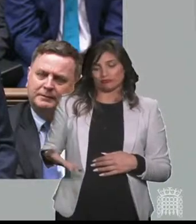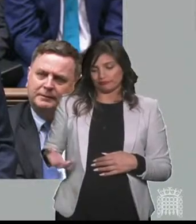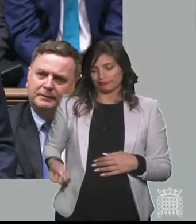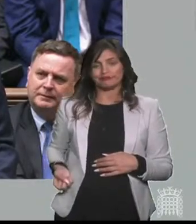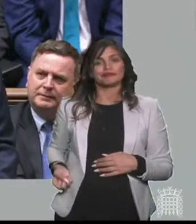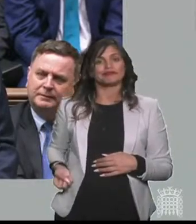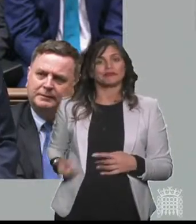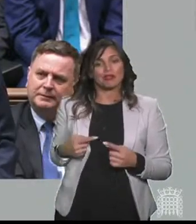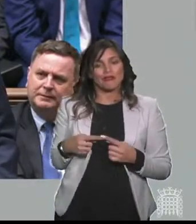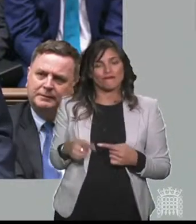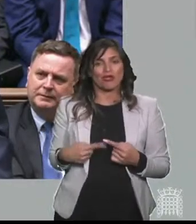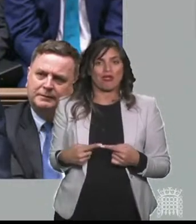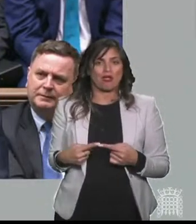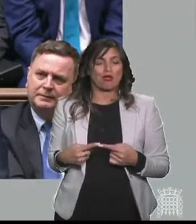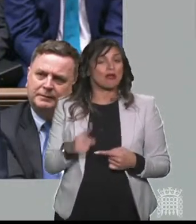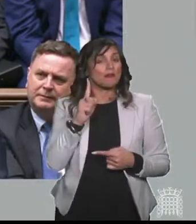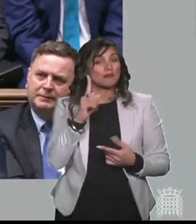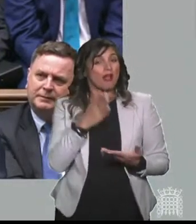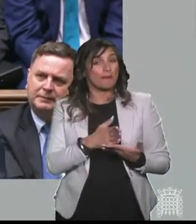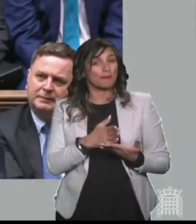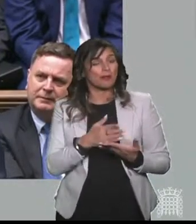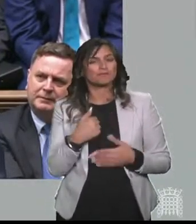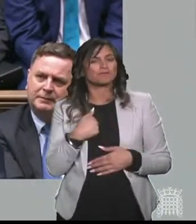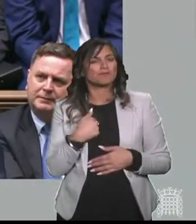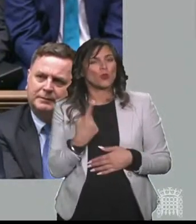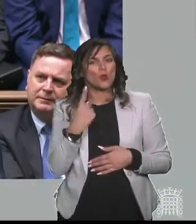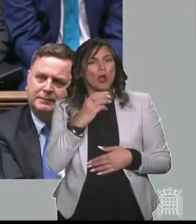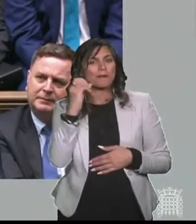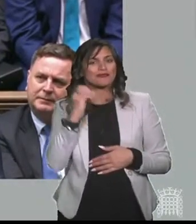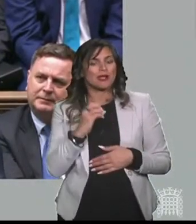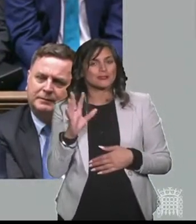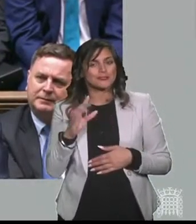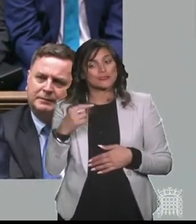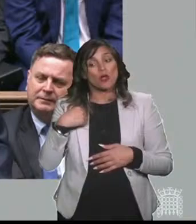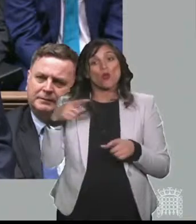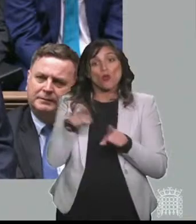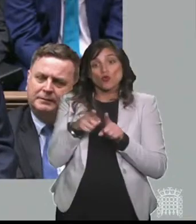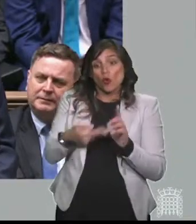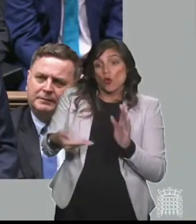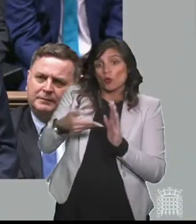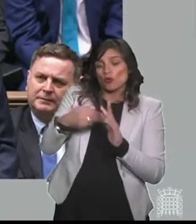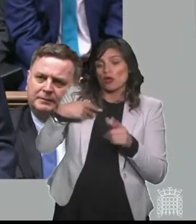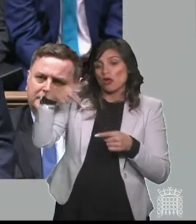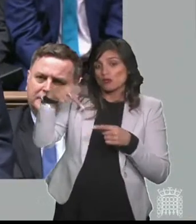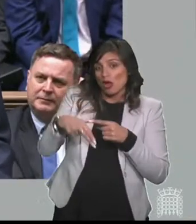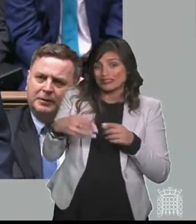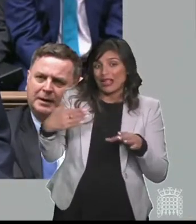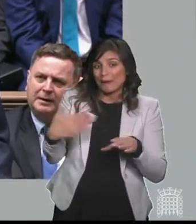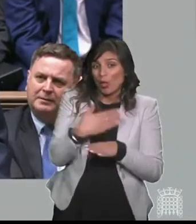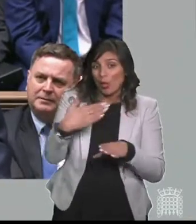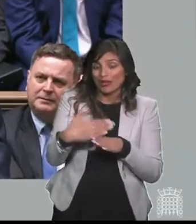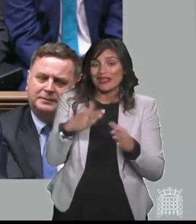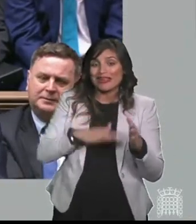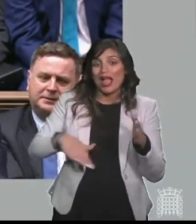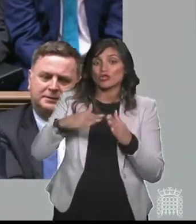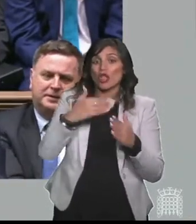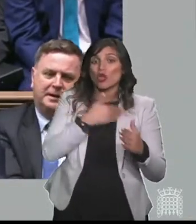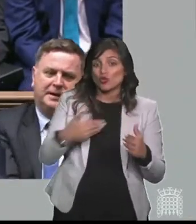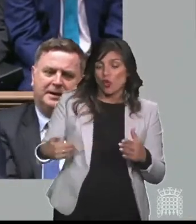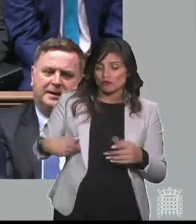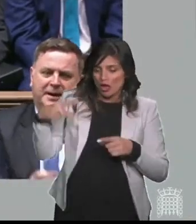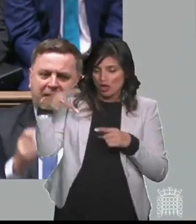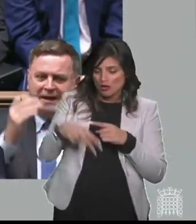year. But instead, I'm going to go further and cut the main rate of employee national insurance by 2 percentage points from